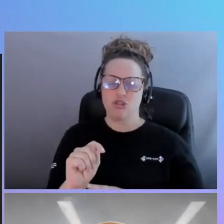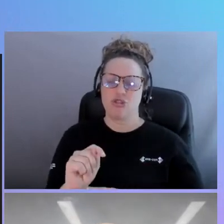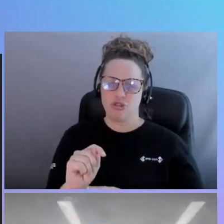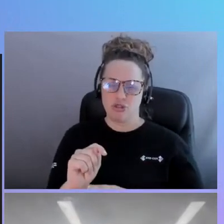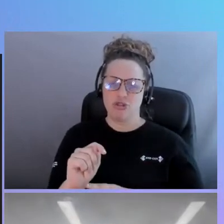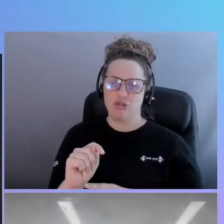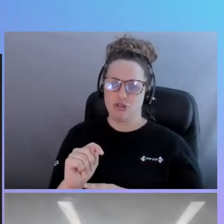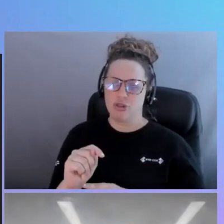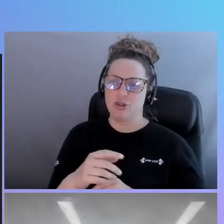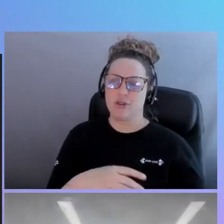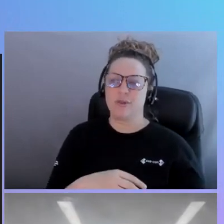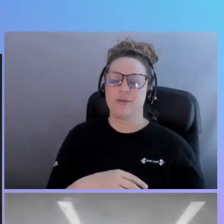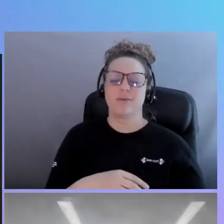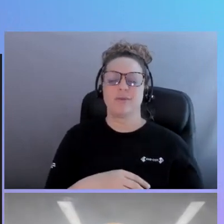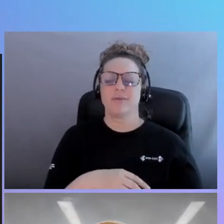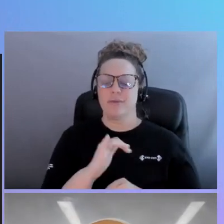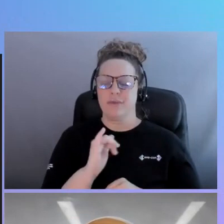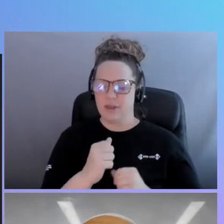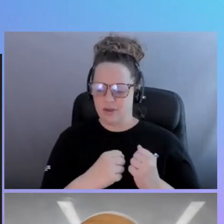just